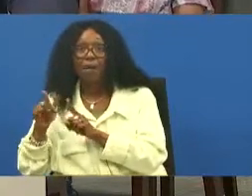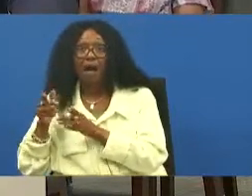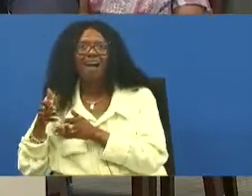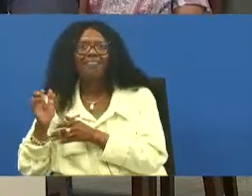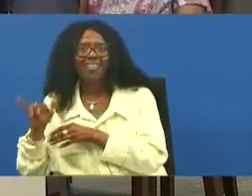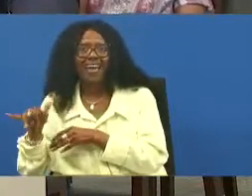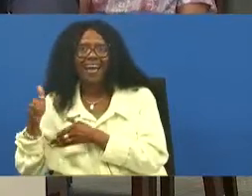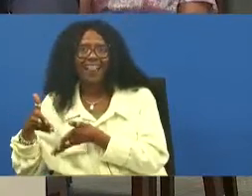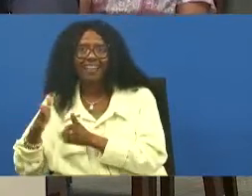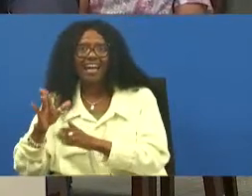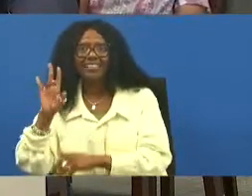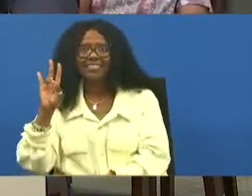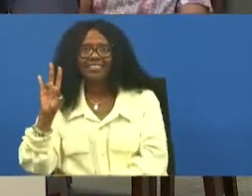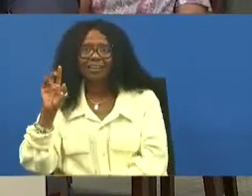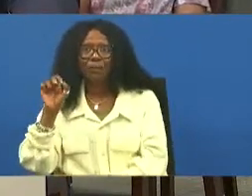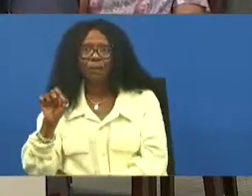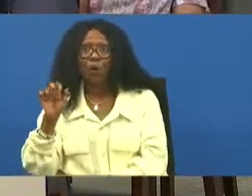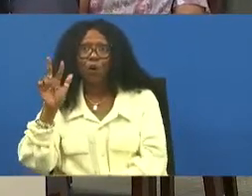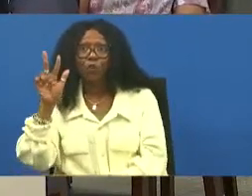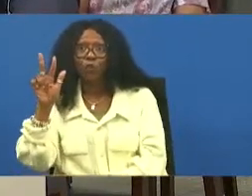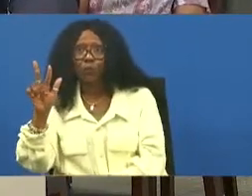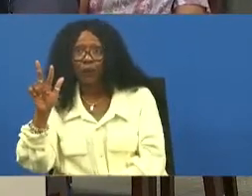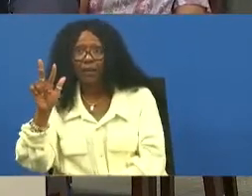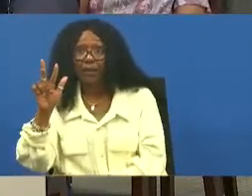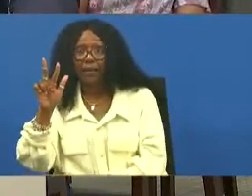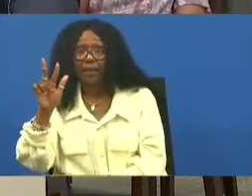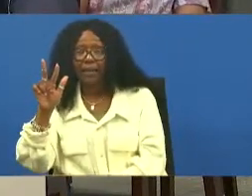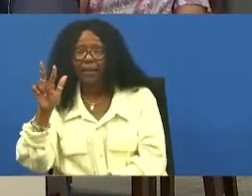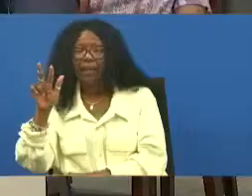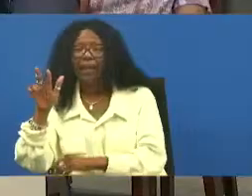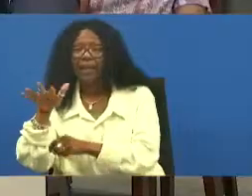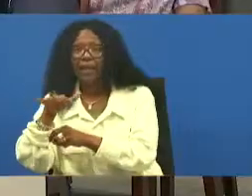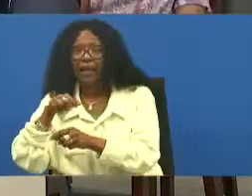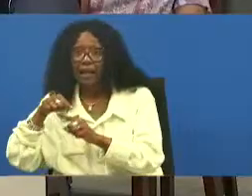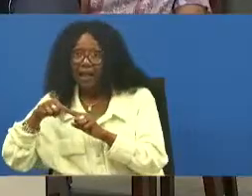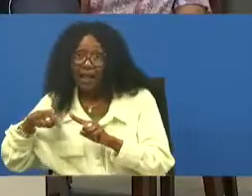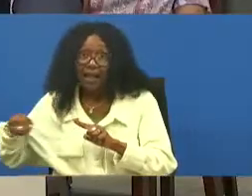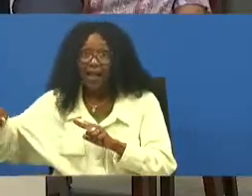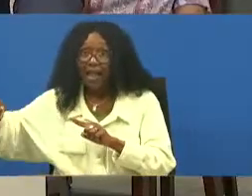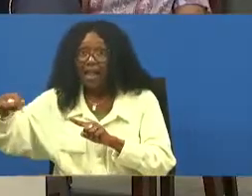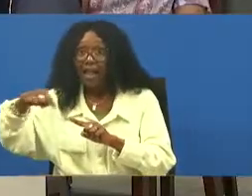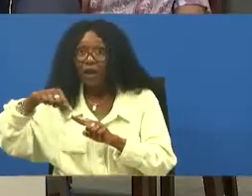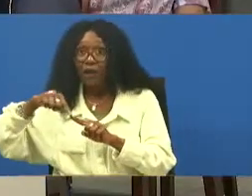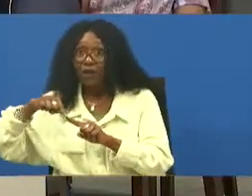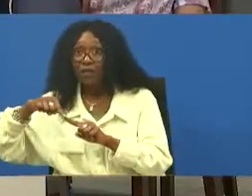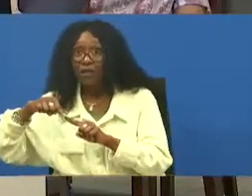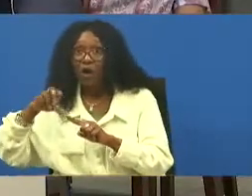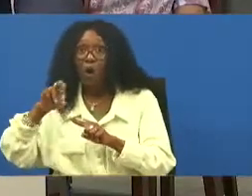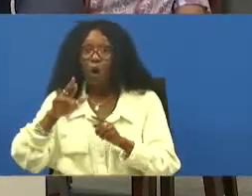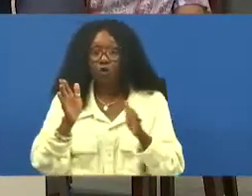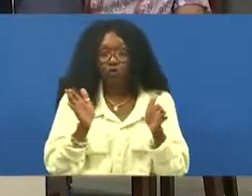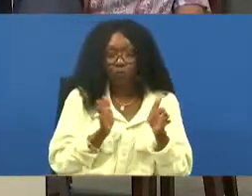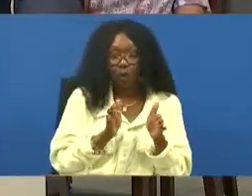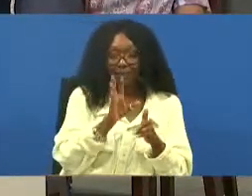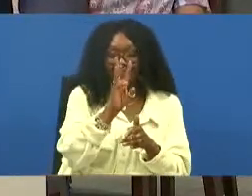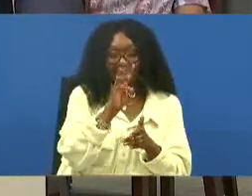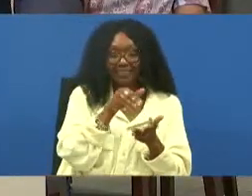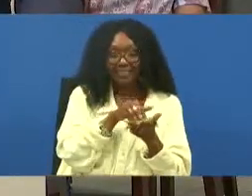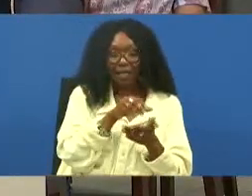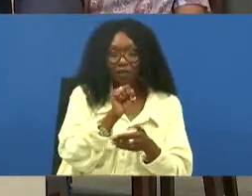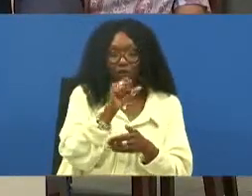allow 7.3 units per acre and does allow smaller lots, 6,000 square foot lots, instead